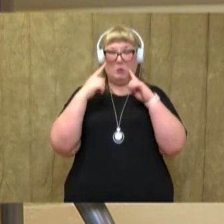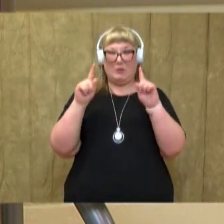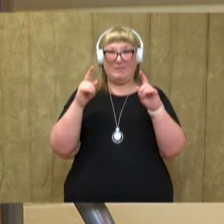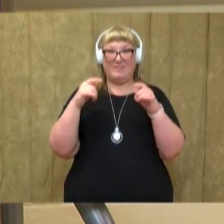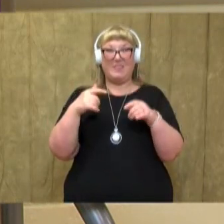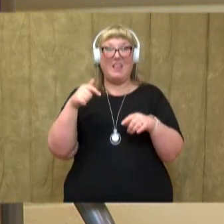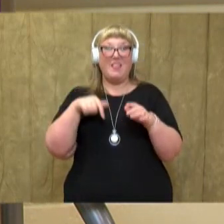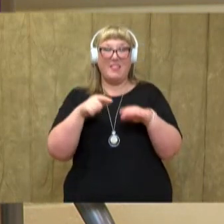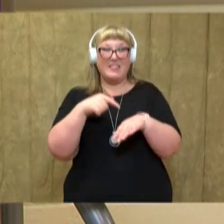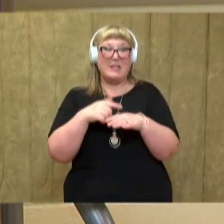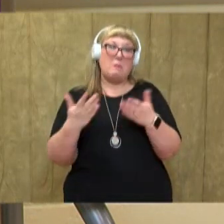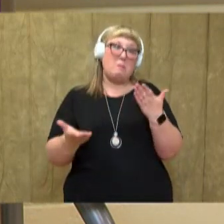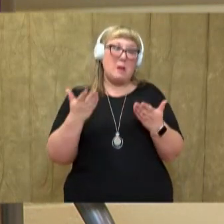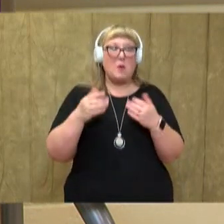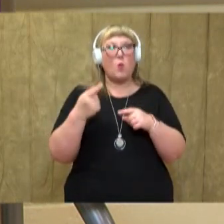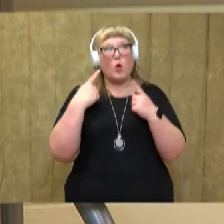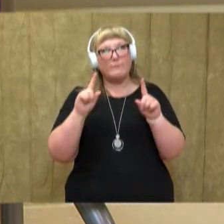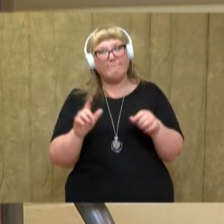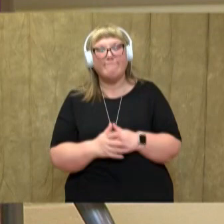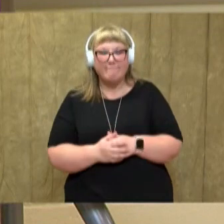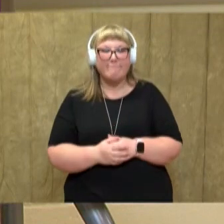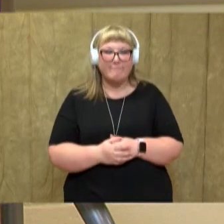this time it will fit.